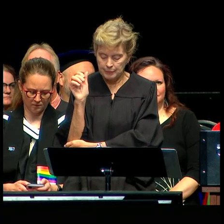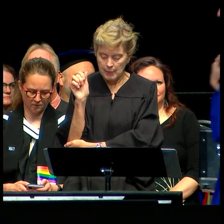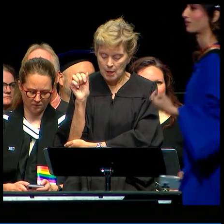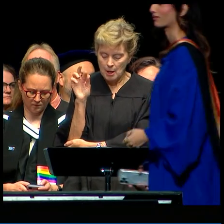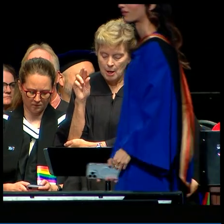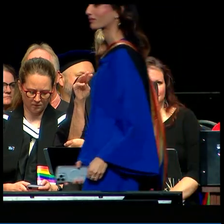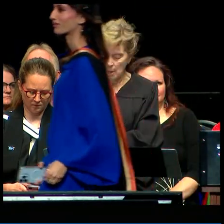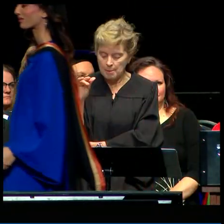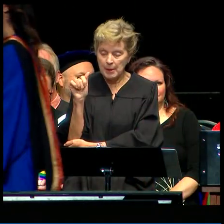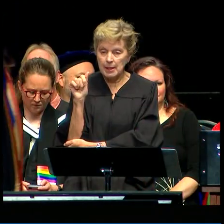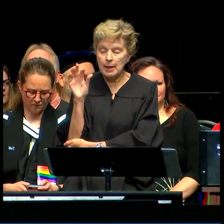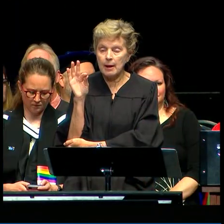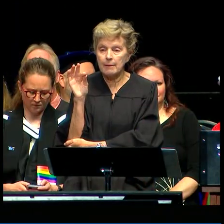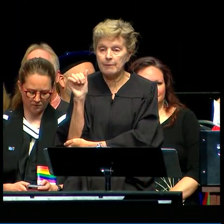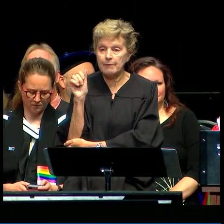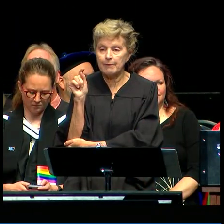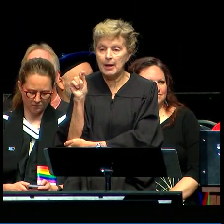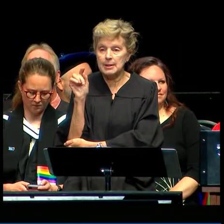Armina Fatima.